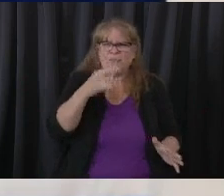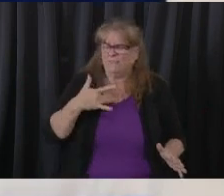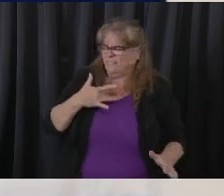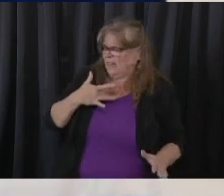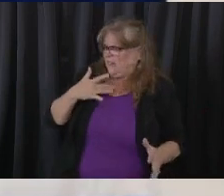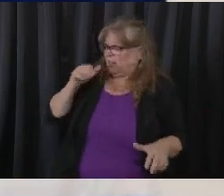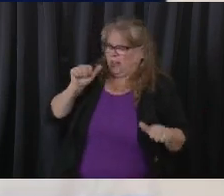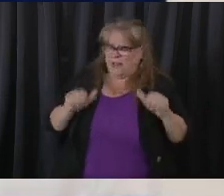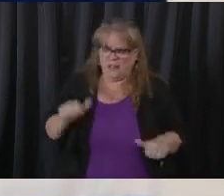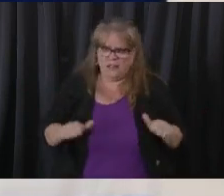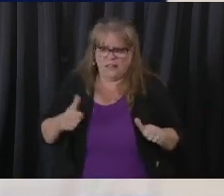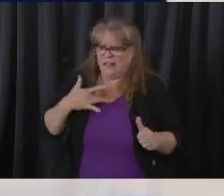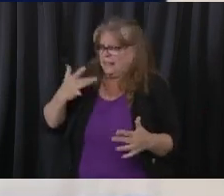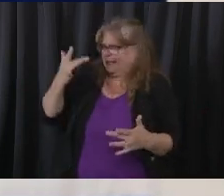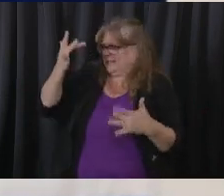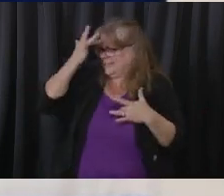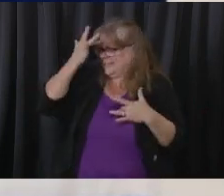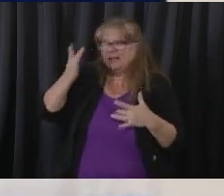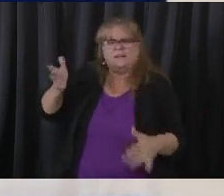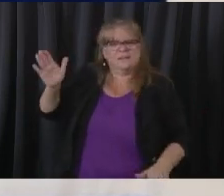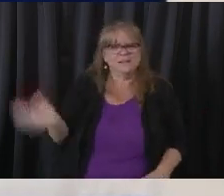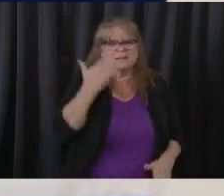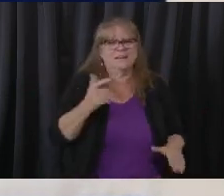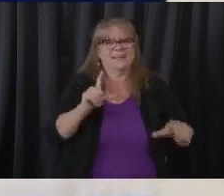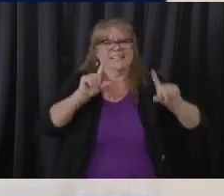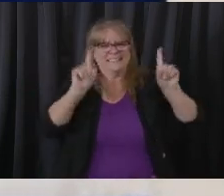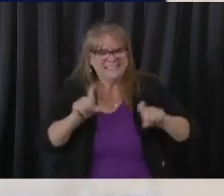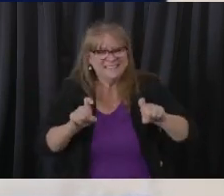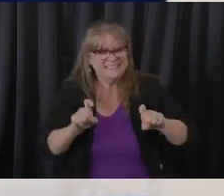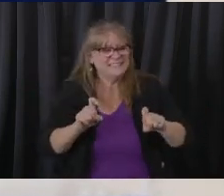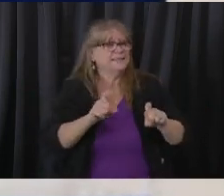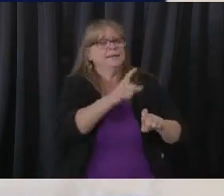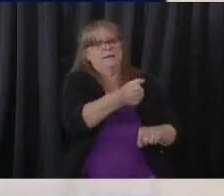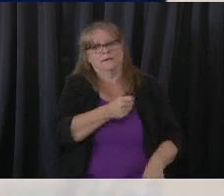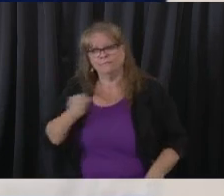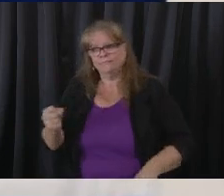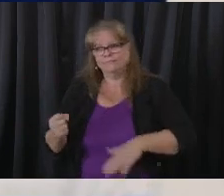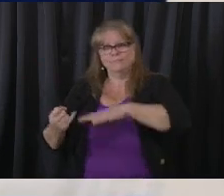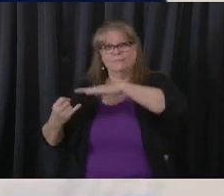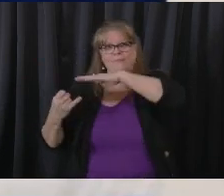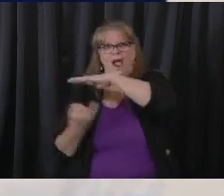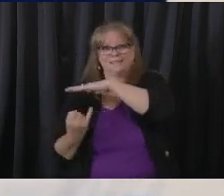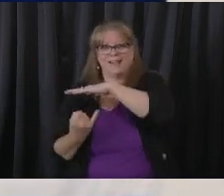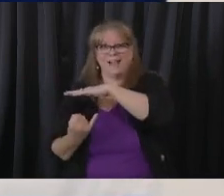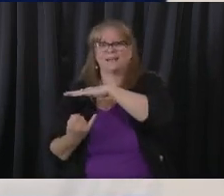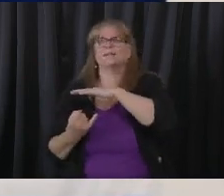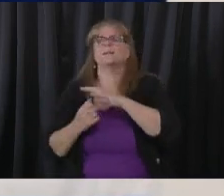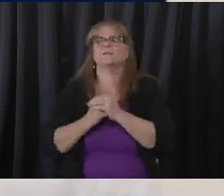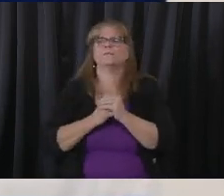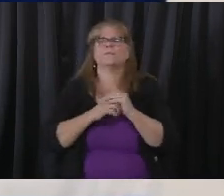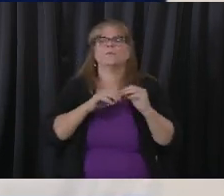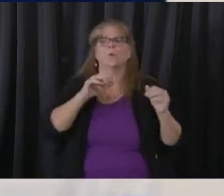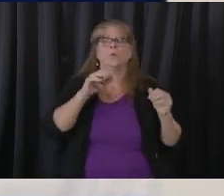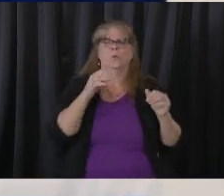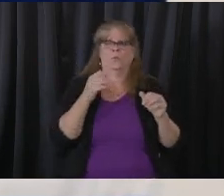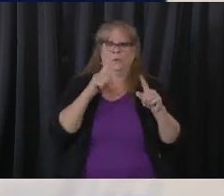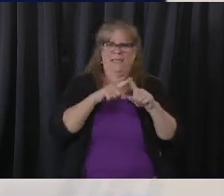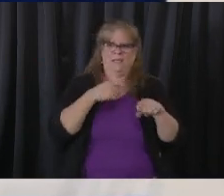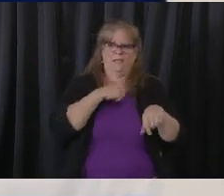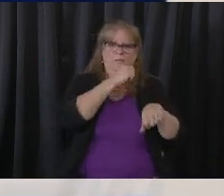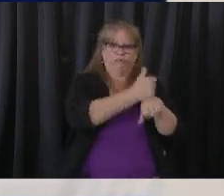early. We've also implemented a world-class contact tracing ability. Individuals are stepping up. They're